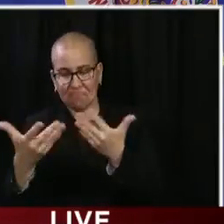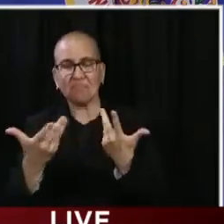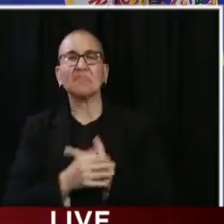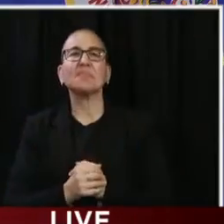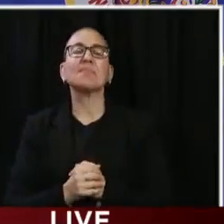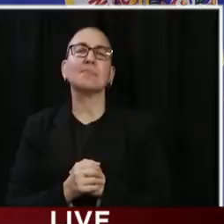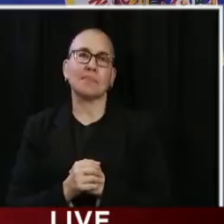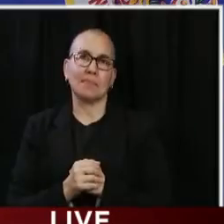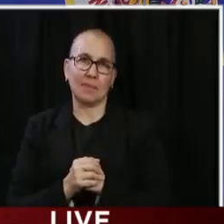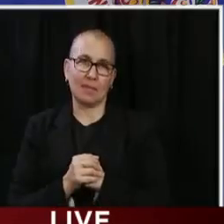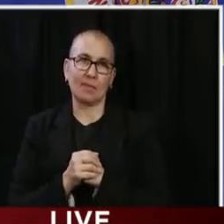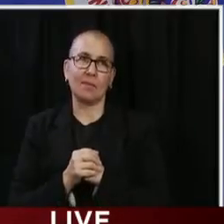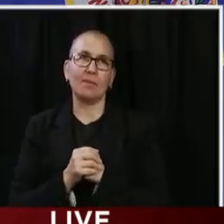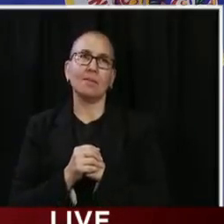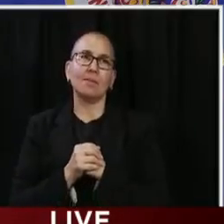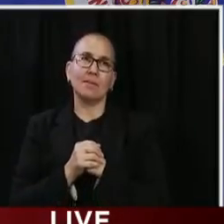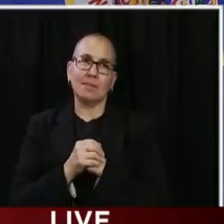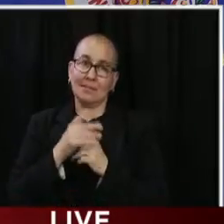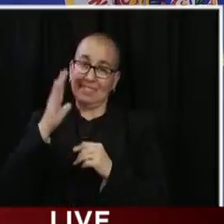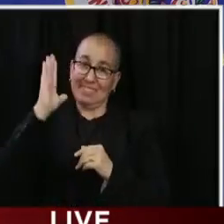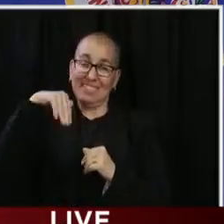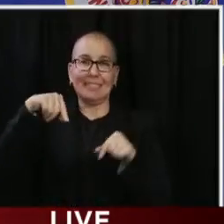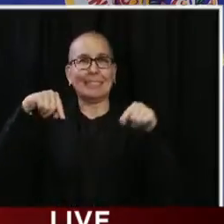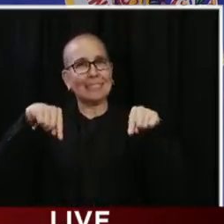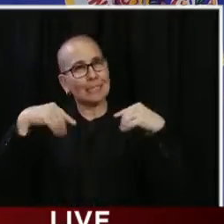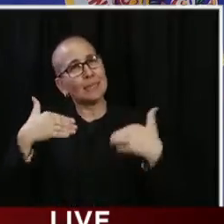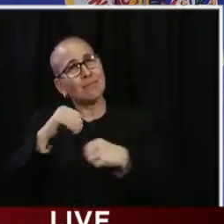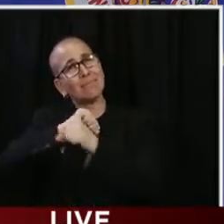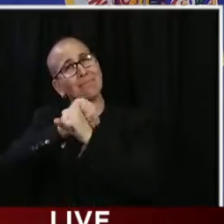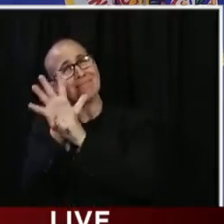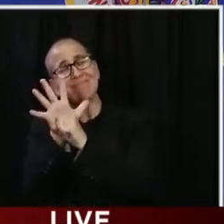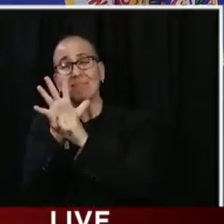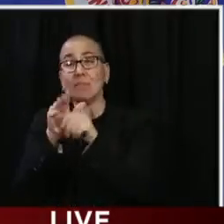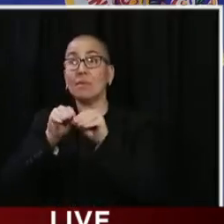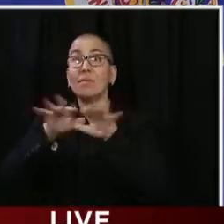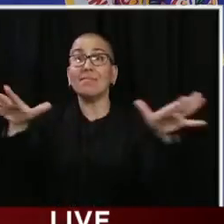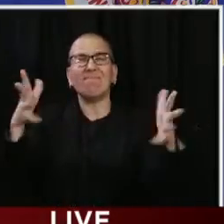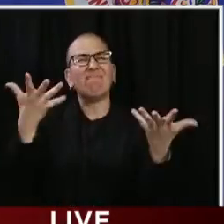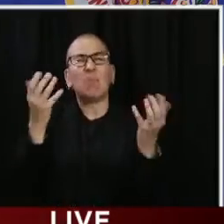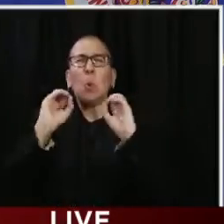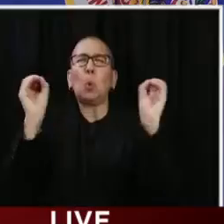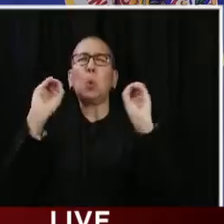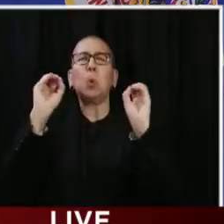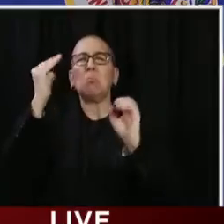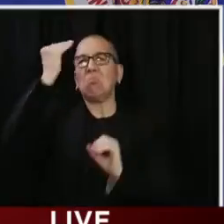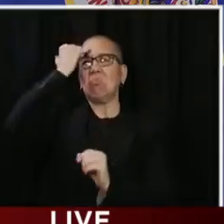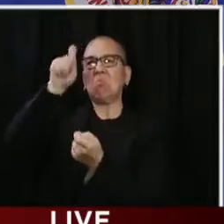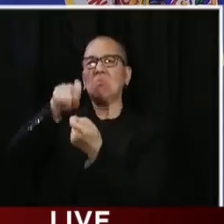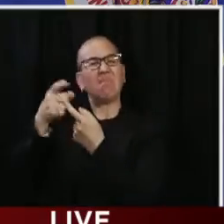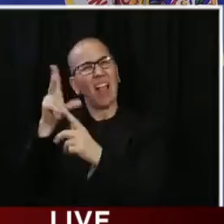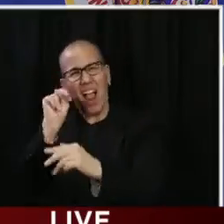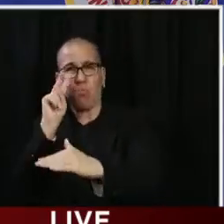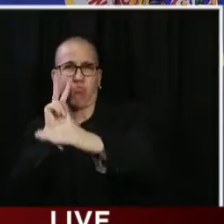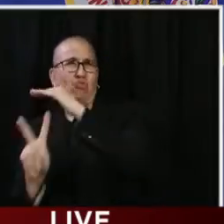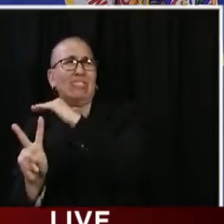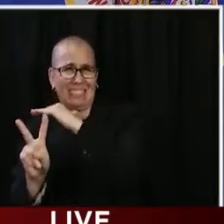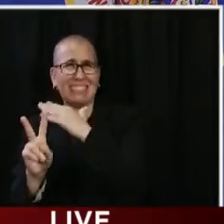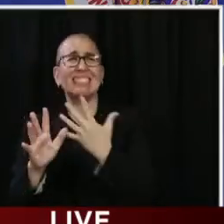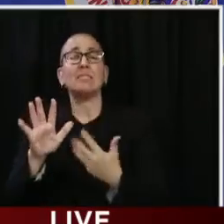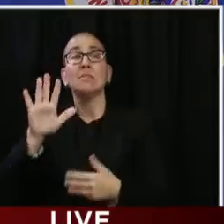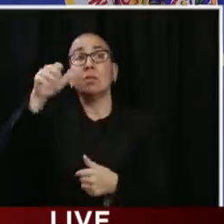virus that are unpredictable, but there's certain things that are predictable. I stood in front of you a week ago when we crossed 500, and I told you that probably